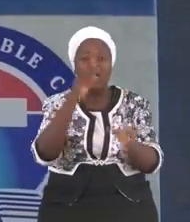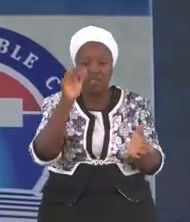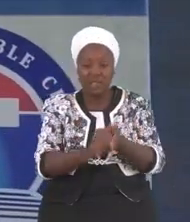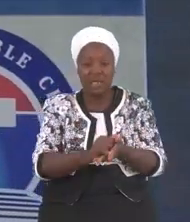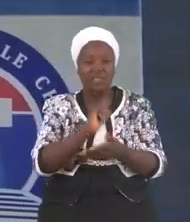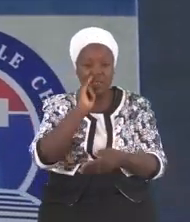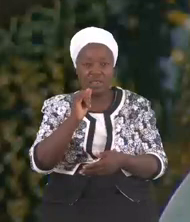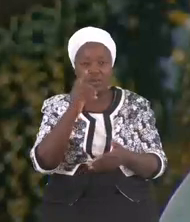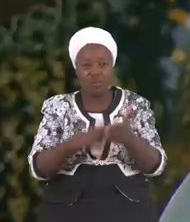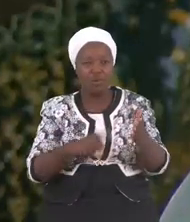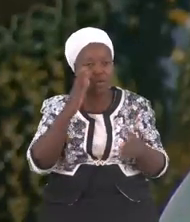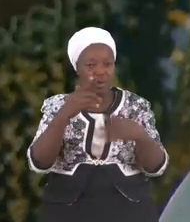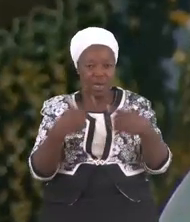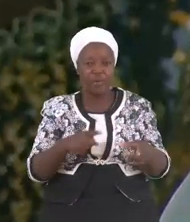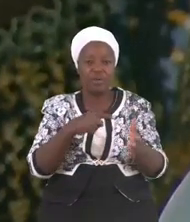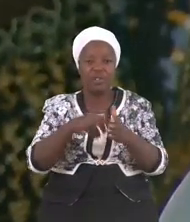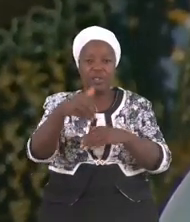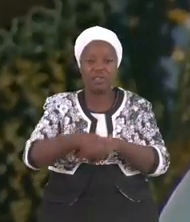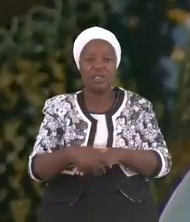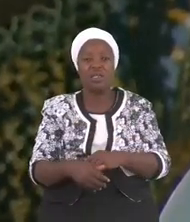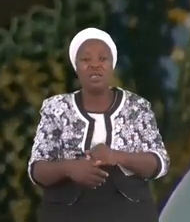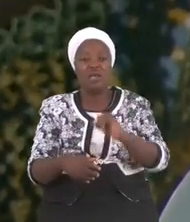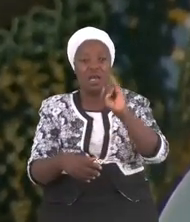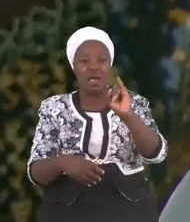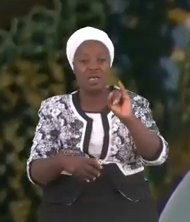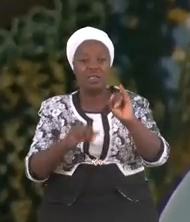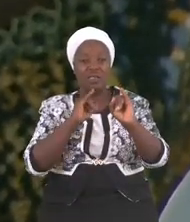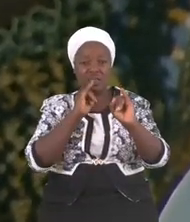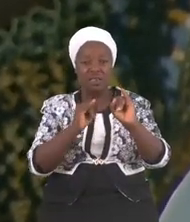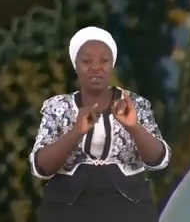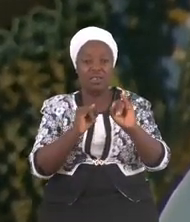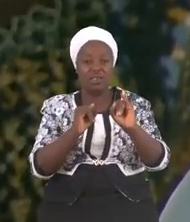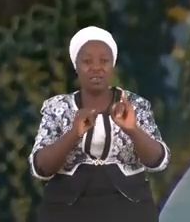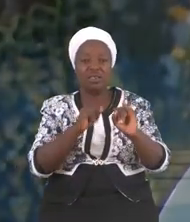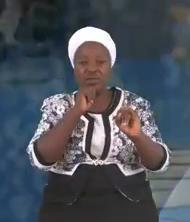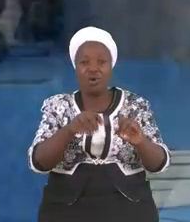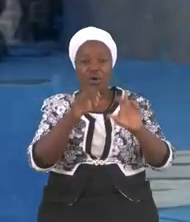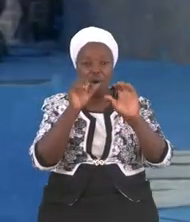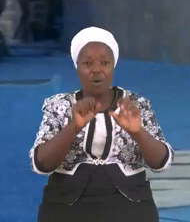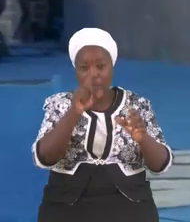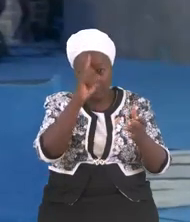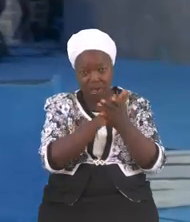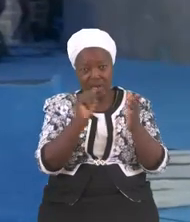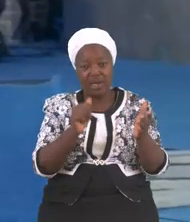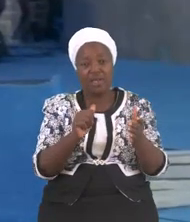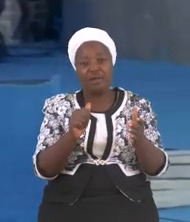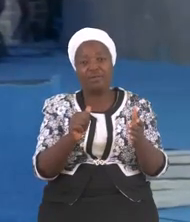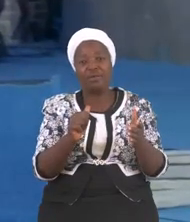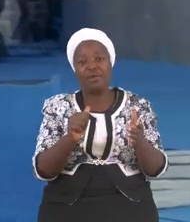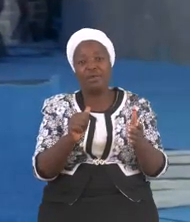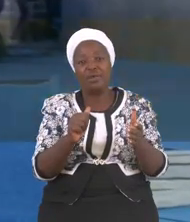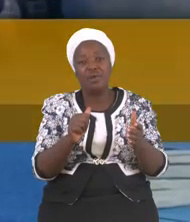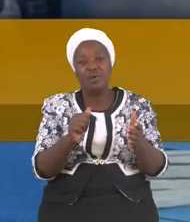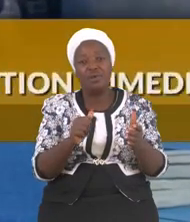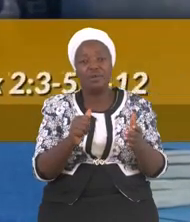happen tonight. I, incredible impartation, immediate. Now we come to the